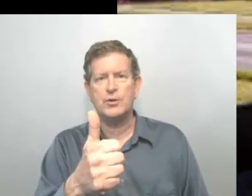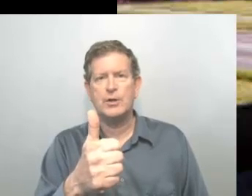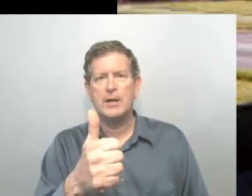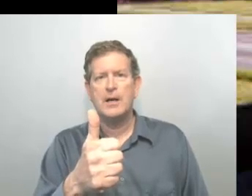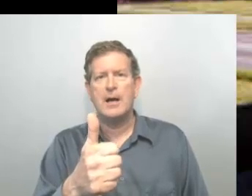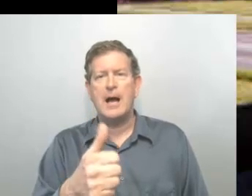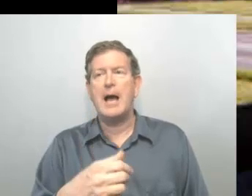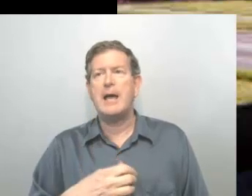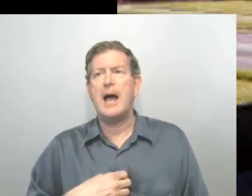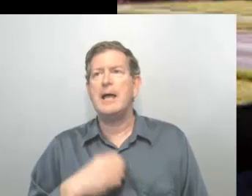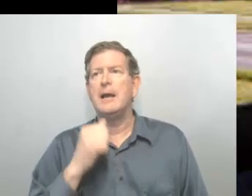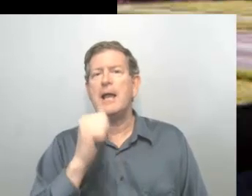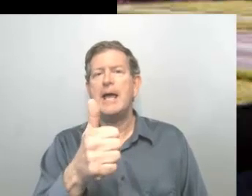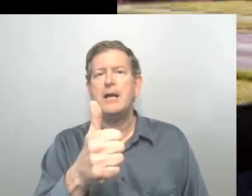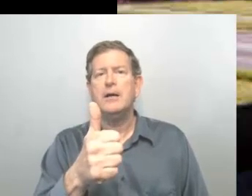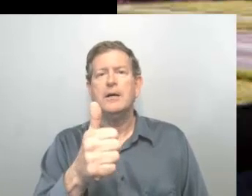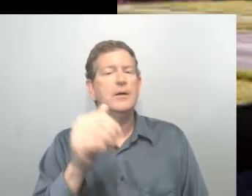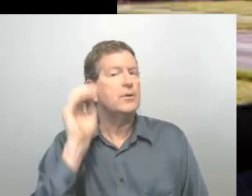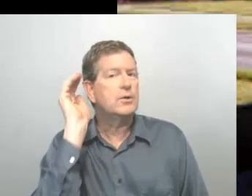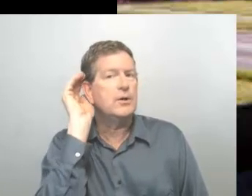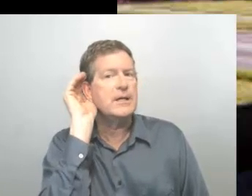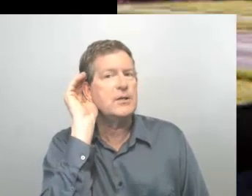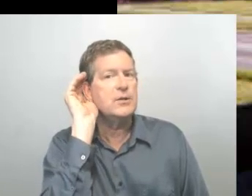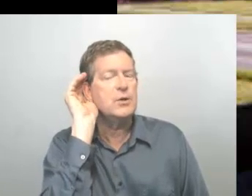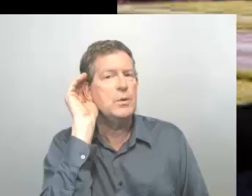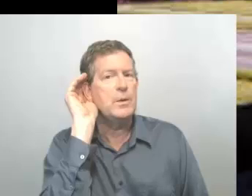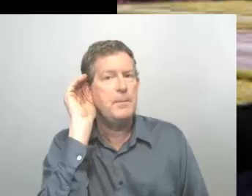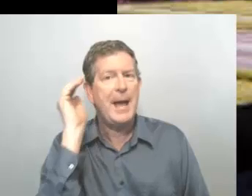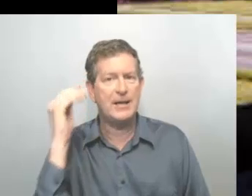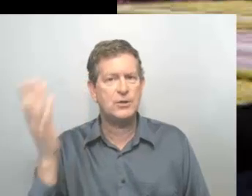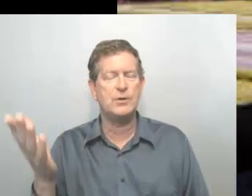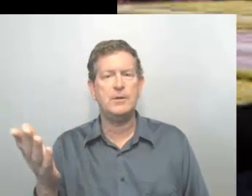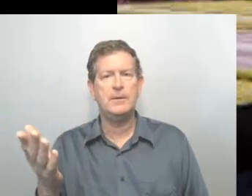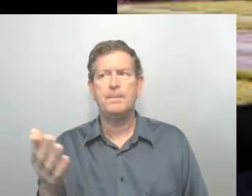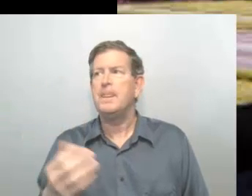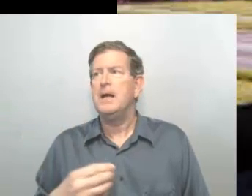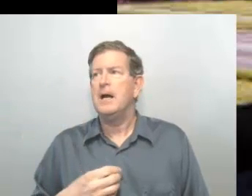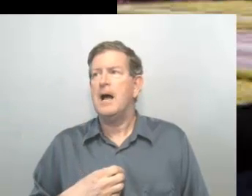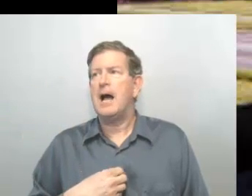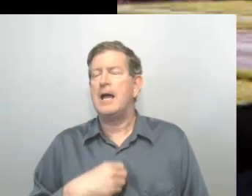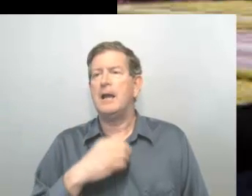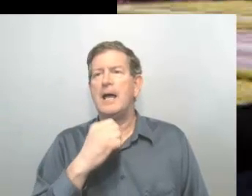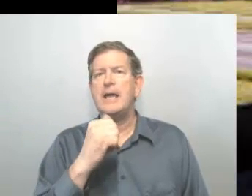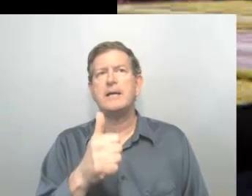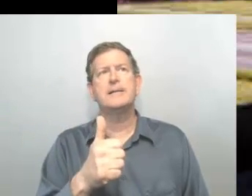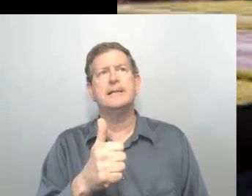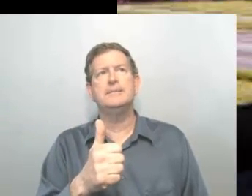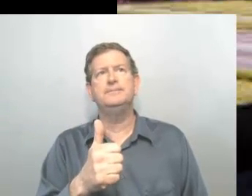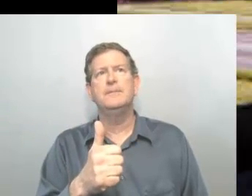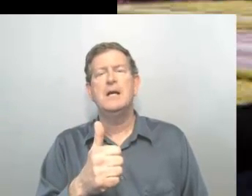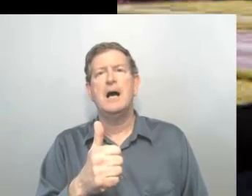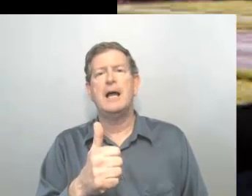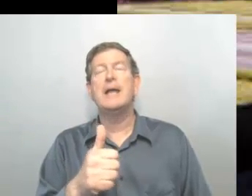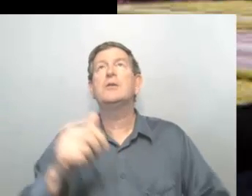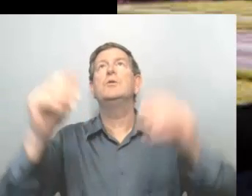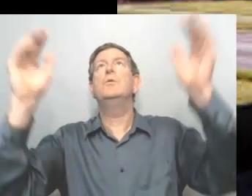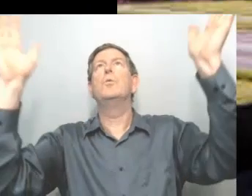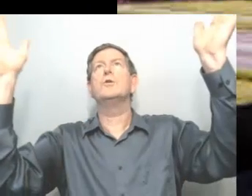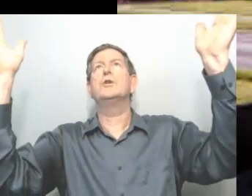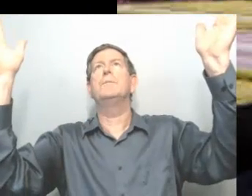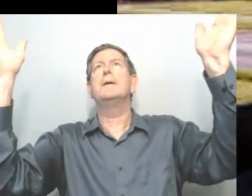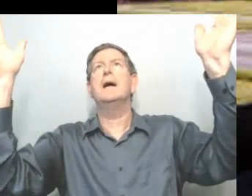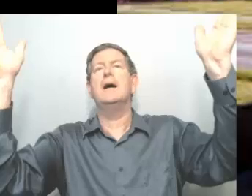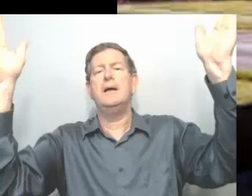this church. I like to listen to the pastor. I like